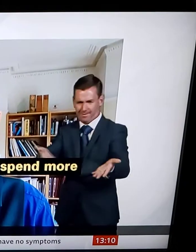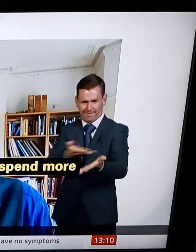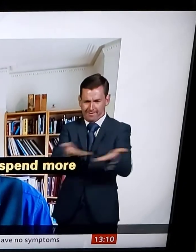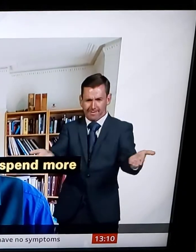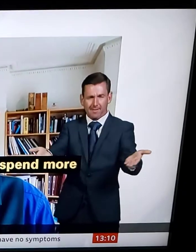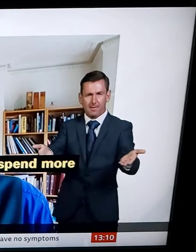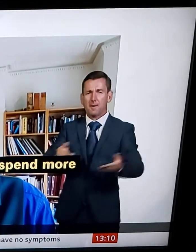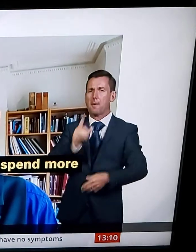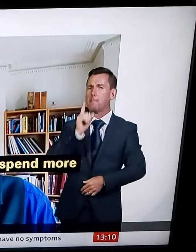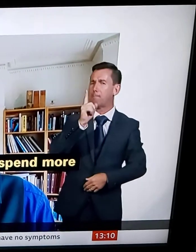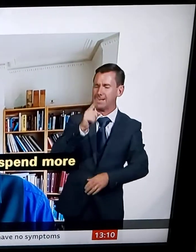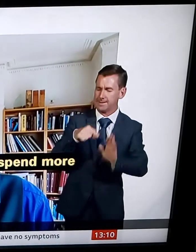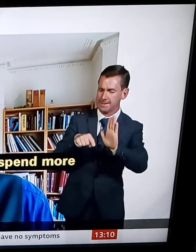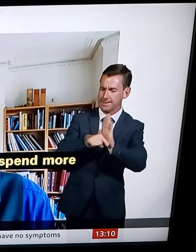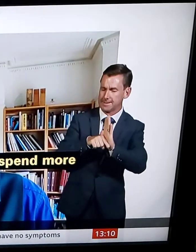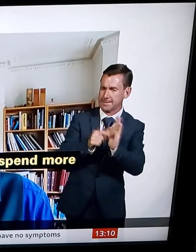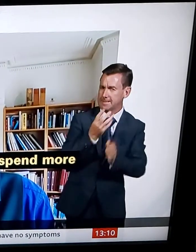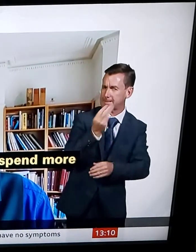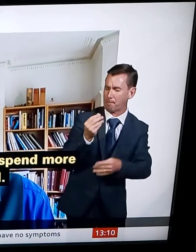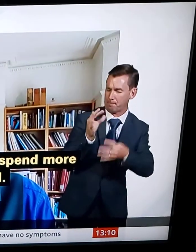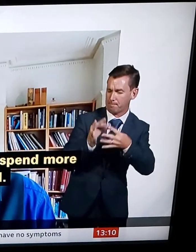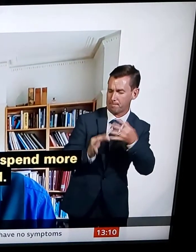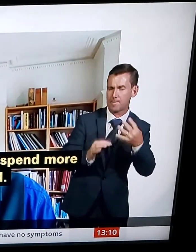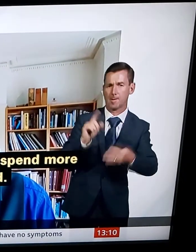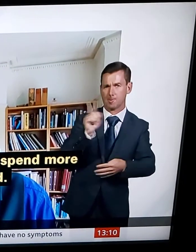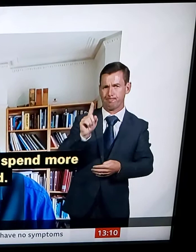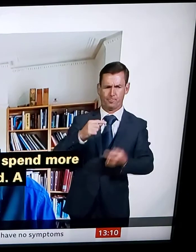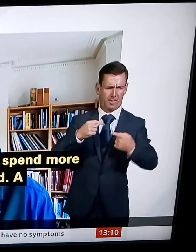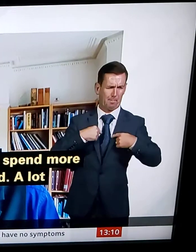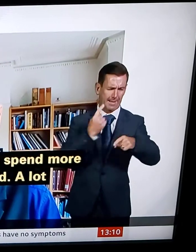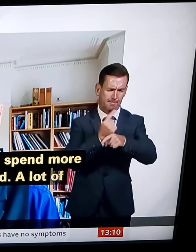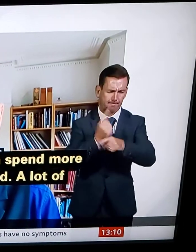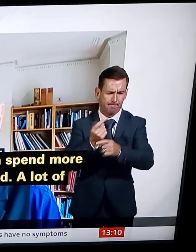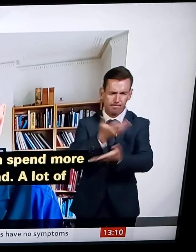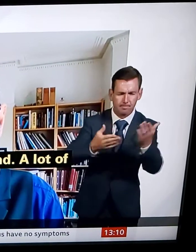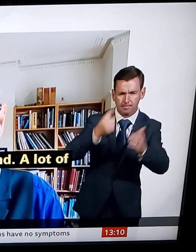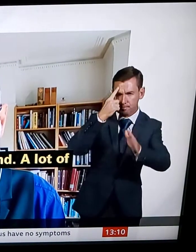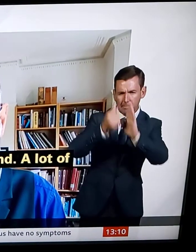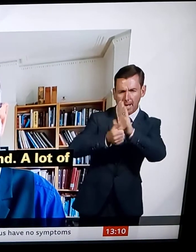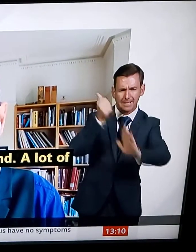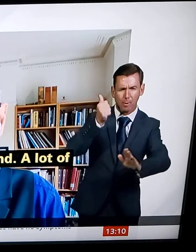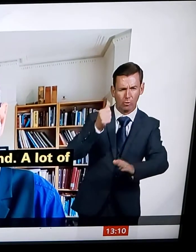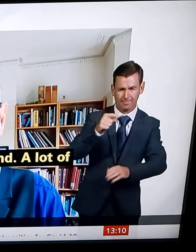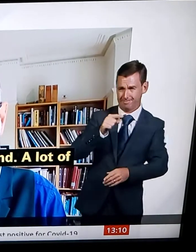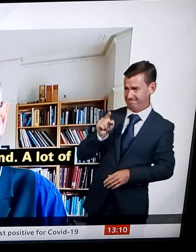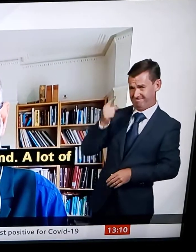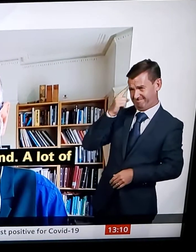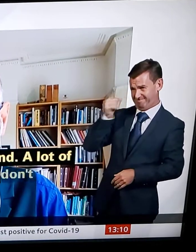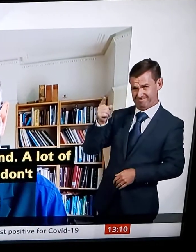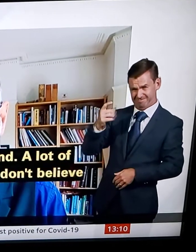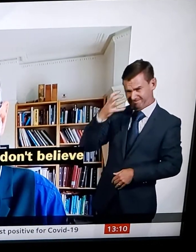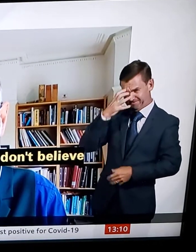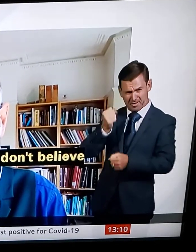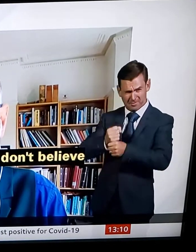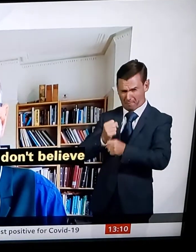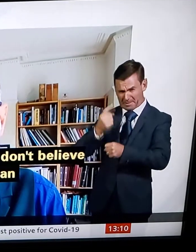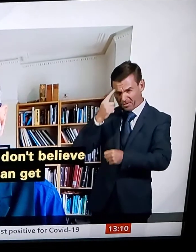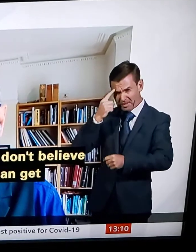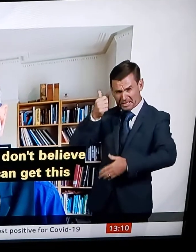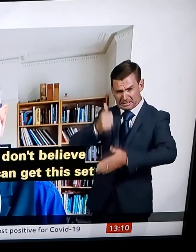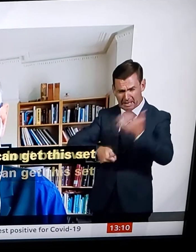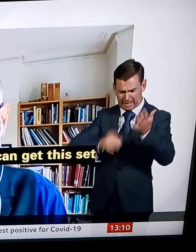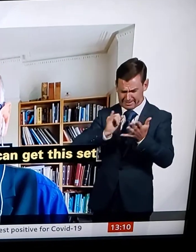article had been the announcement that Johnny Depp would be appearing in the second Fantastic Beasts film. In court today, Johnny Depp was questioned about